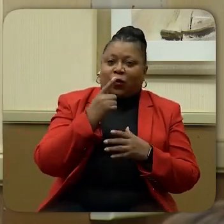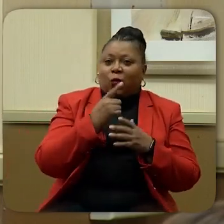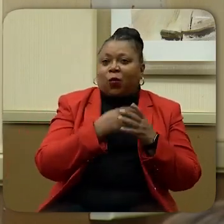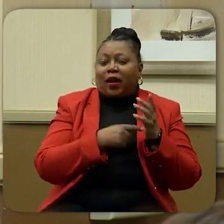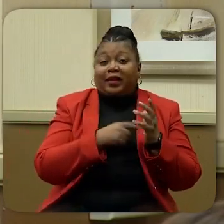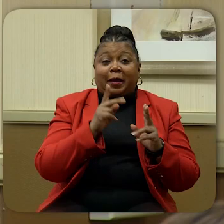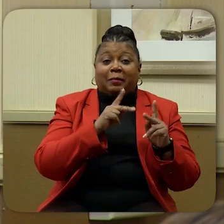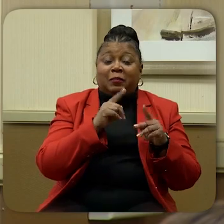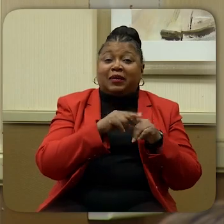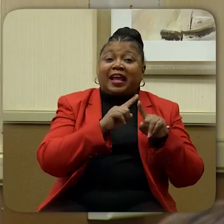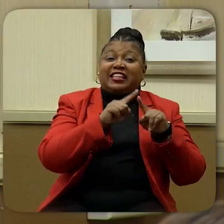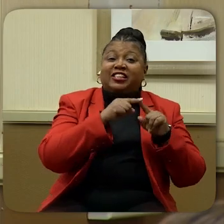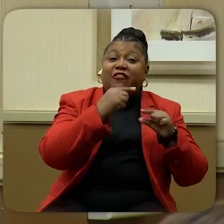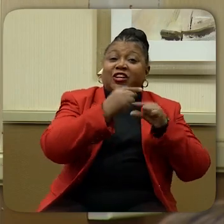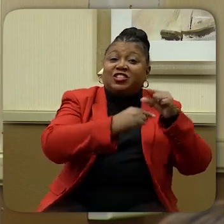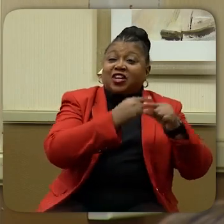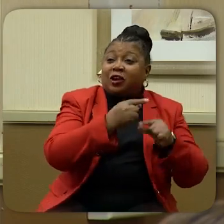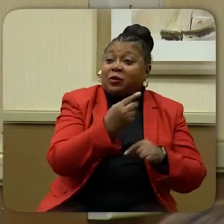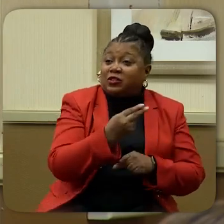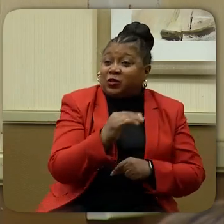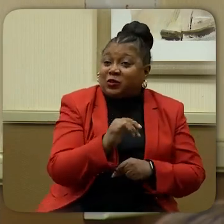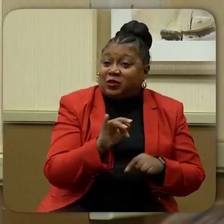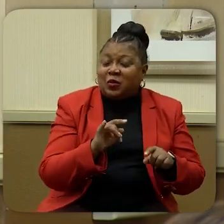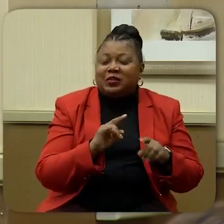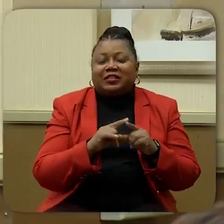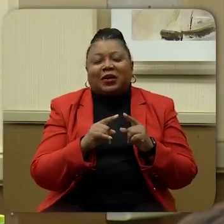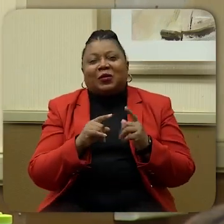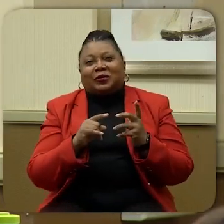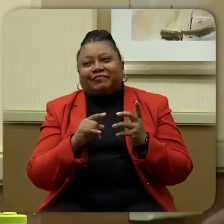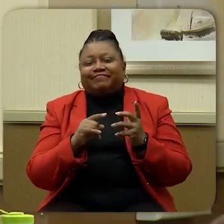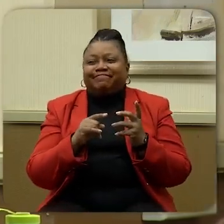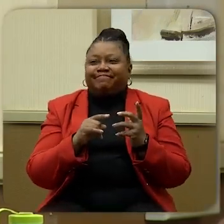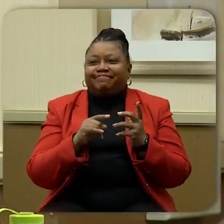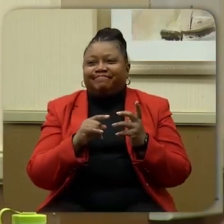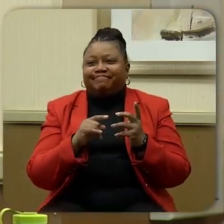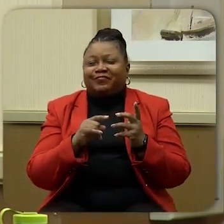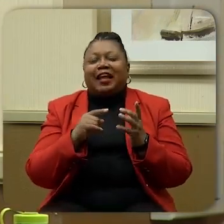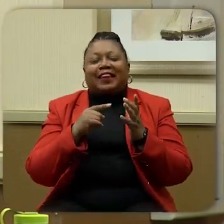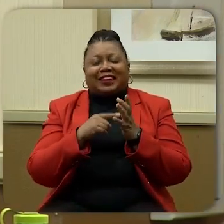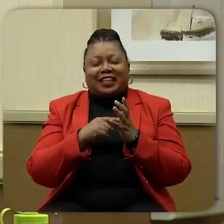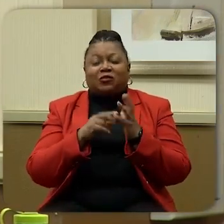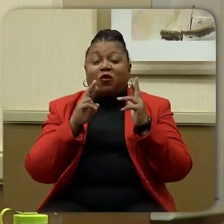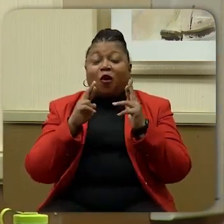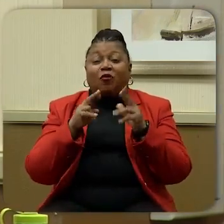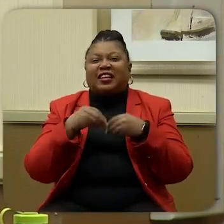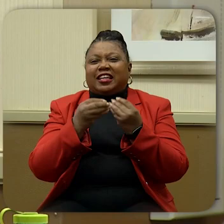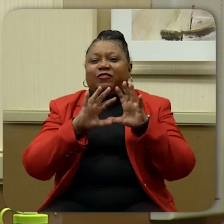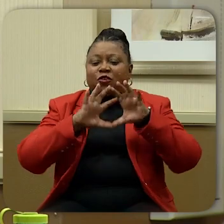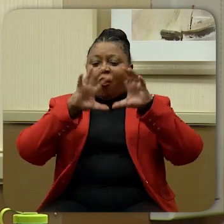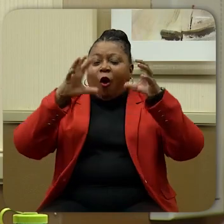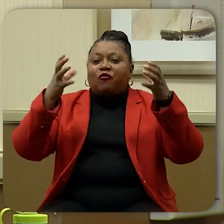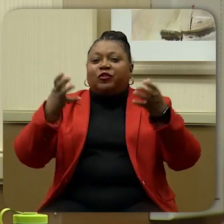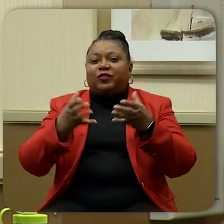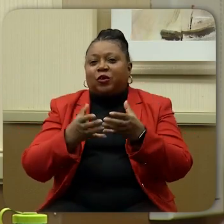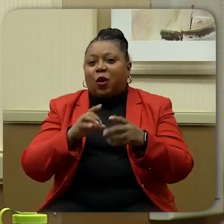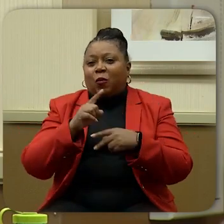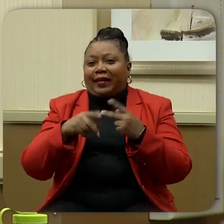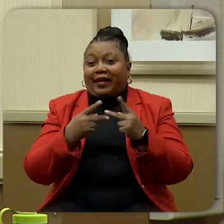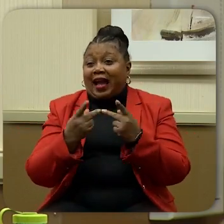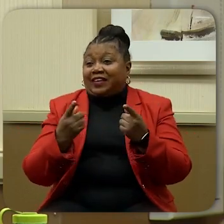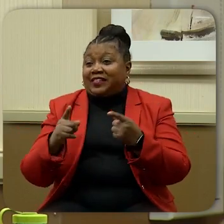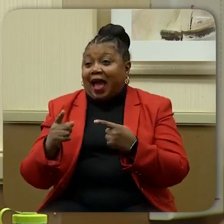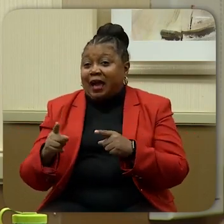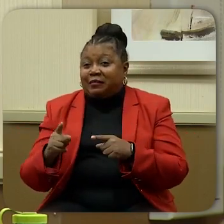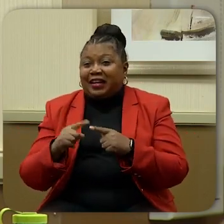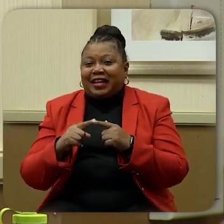what folks in different generations are using. And so this will hopefully just give you an overview of what kind of is